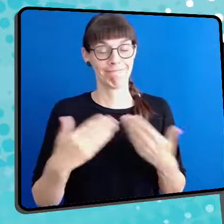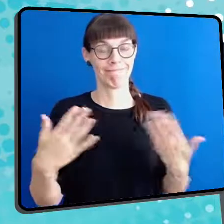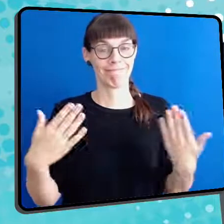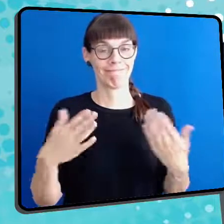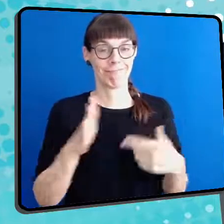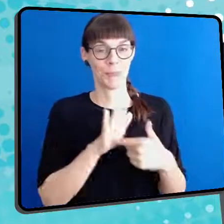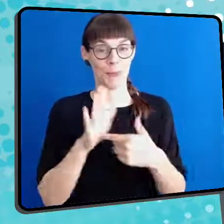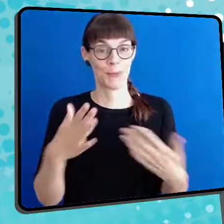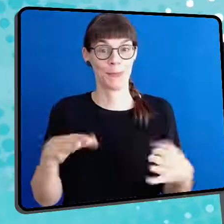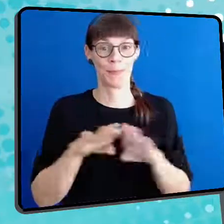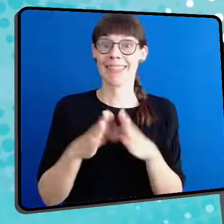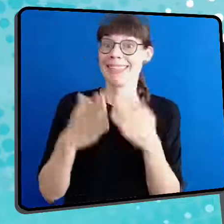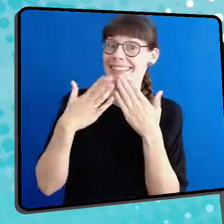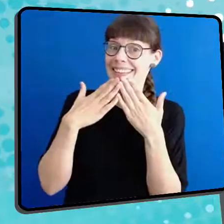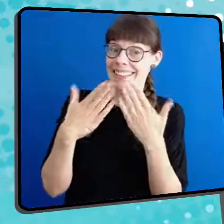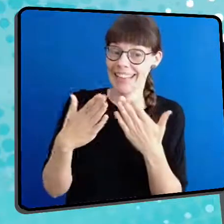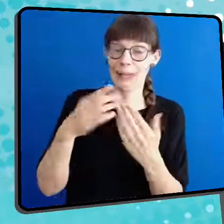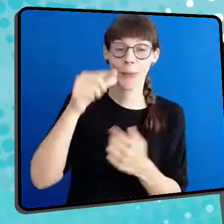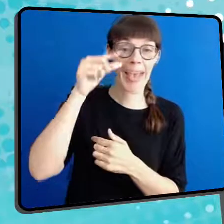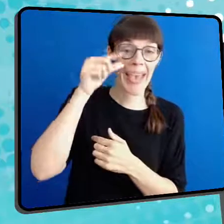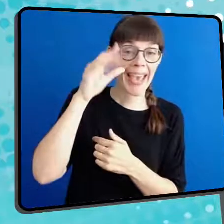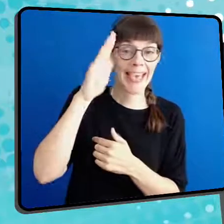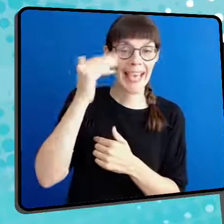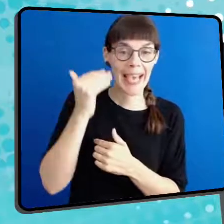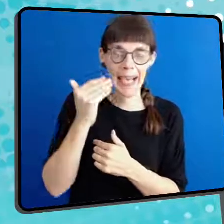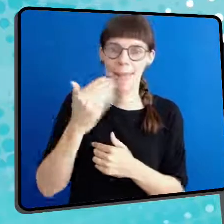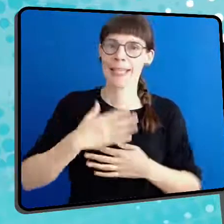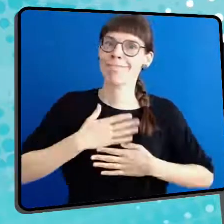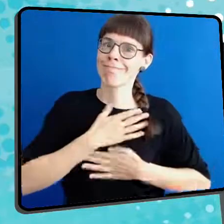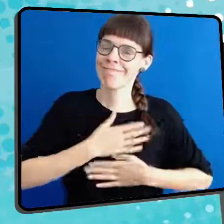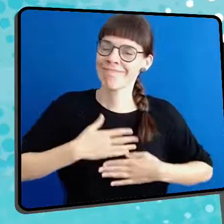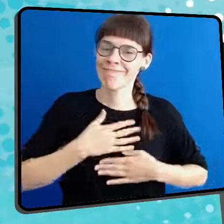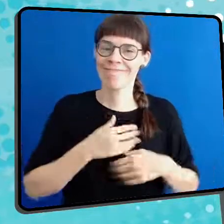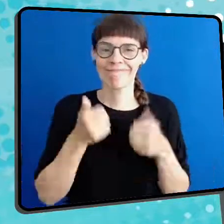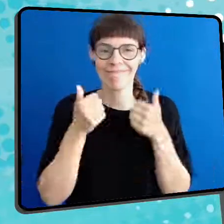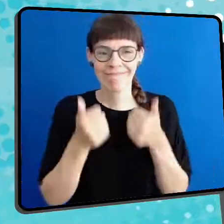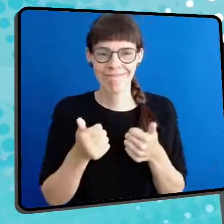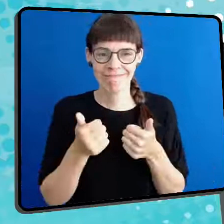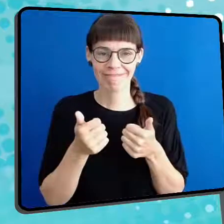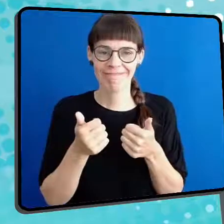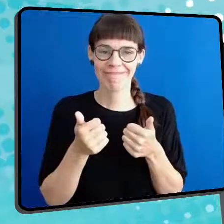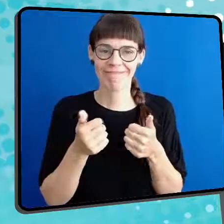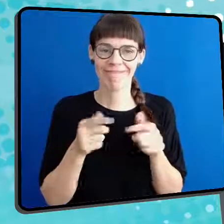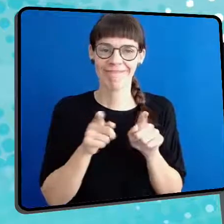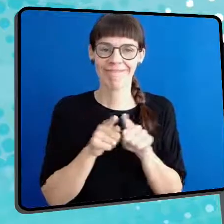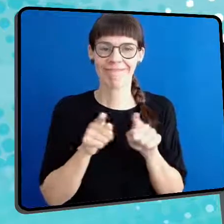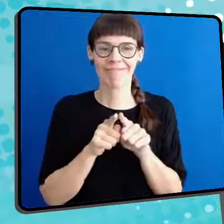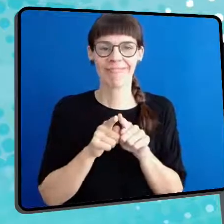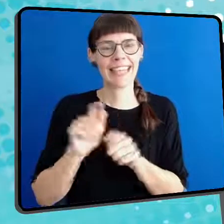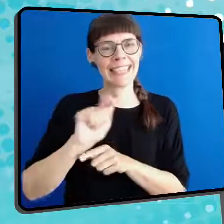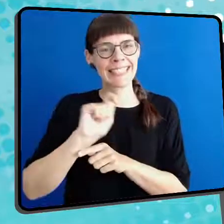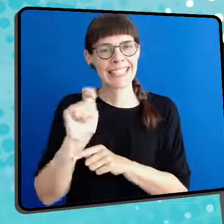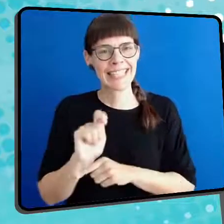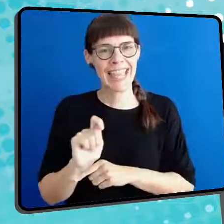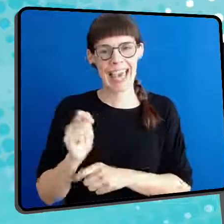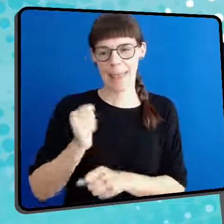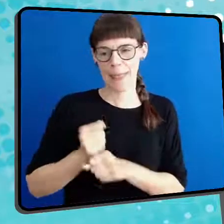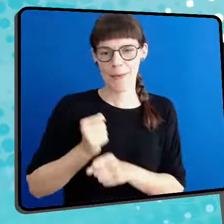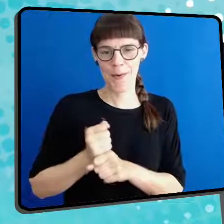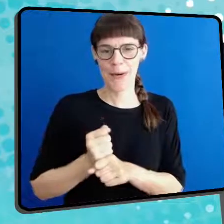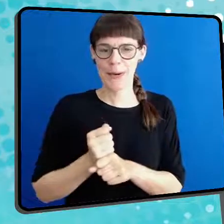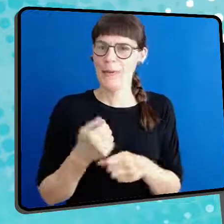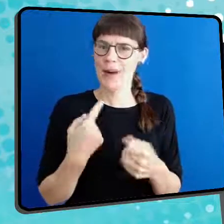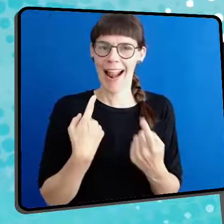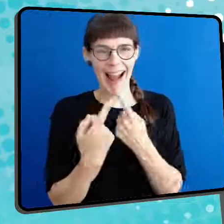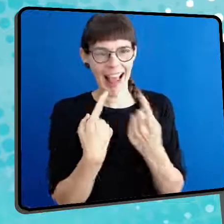I mean, thank you, Henk and Amy. I really enjoyed this and shining a little bit of light on design roles. That's really, really great.